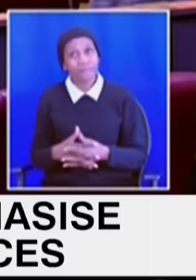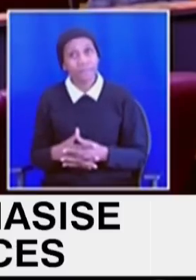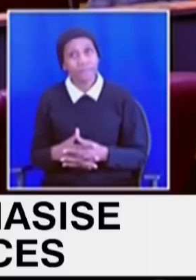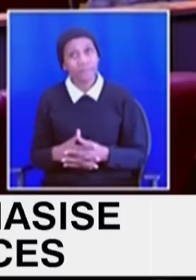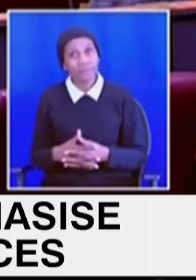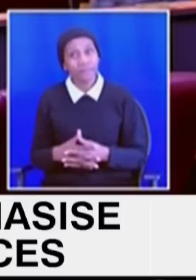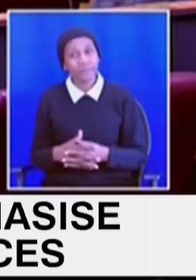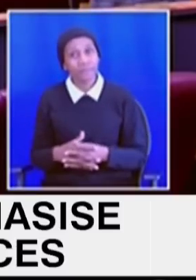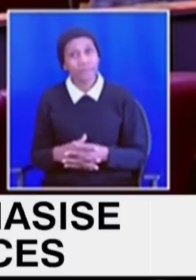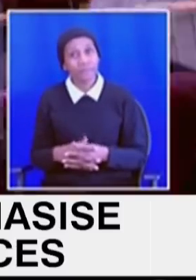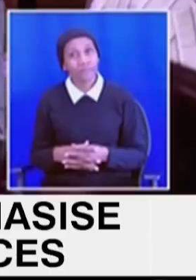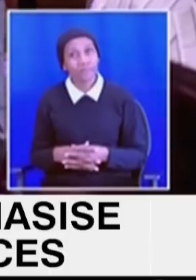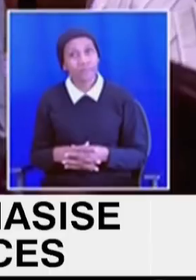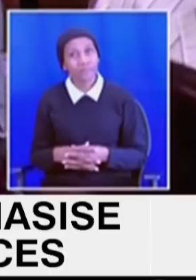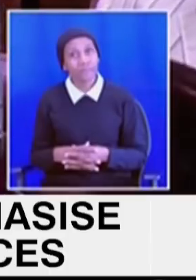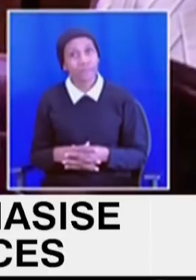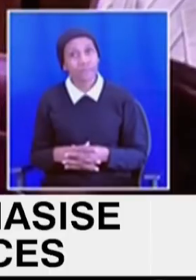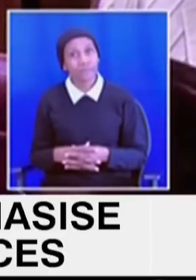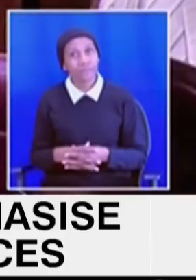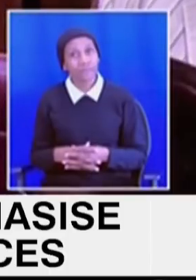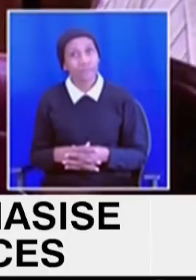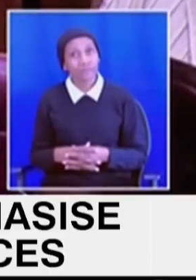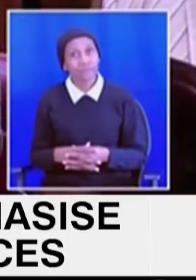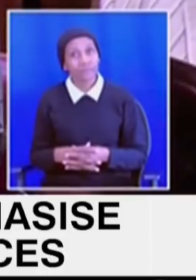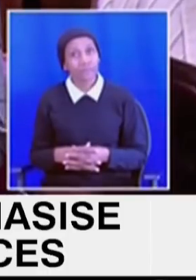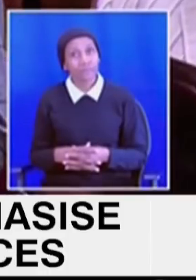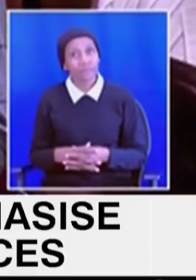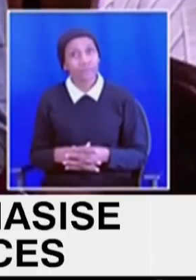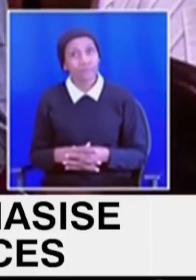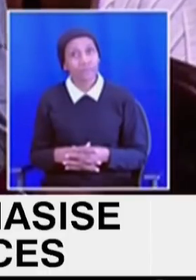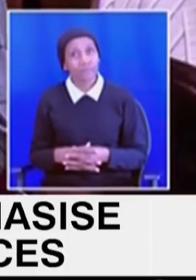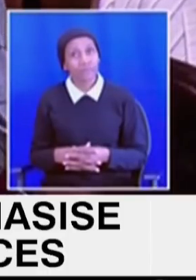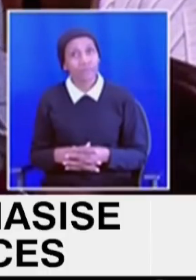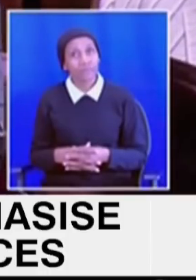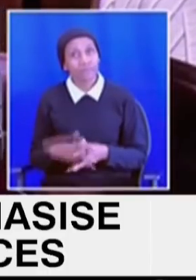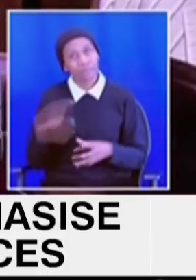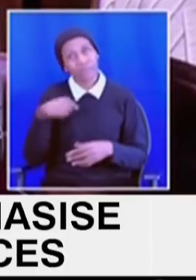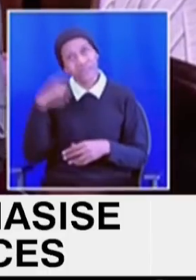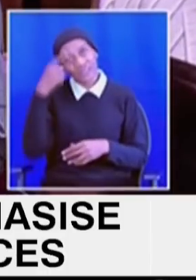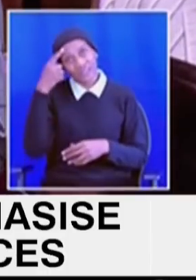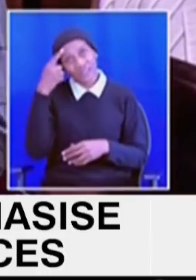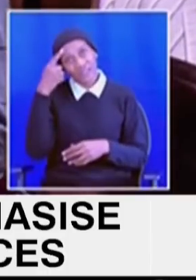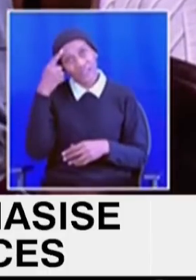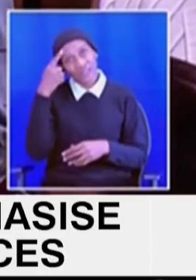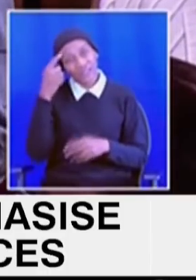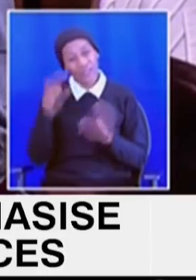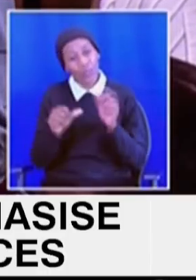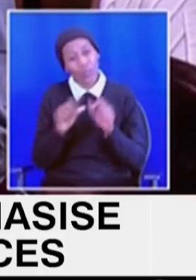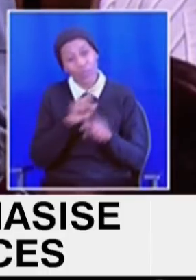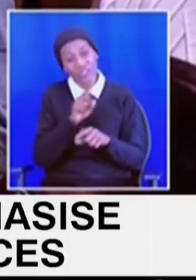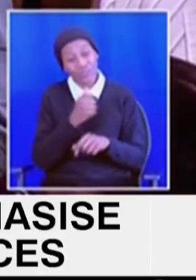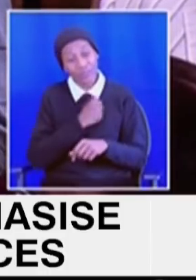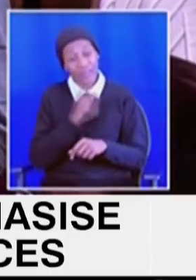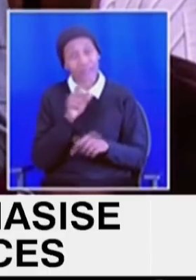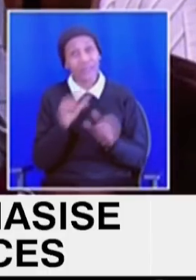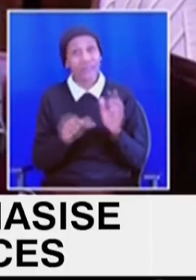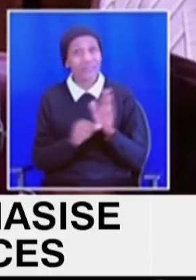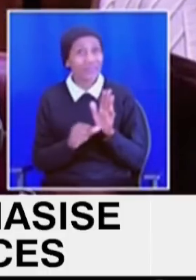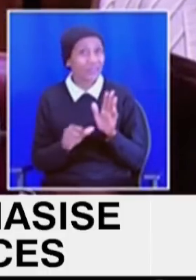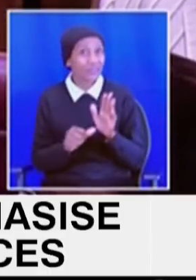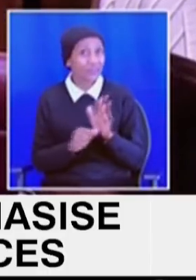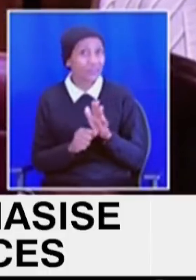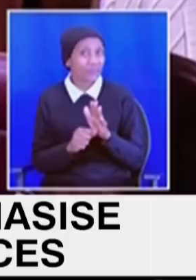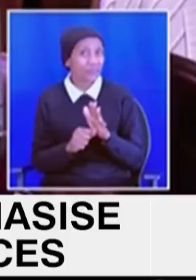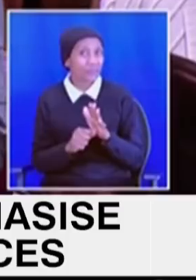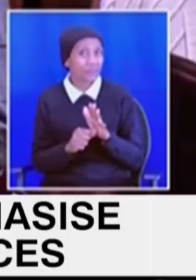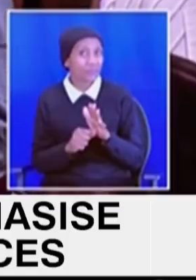your comprehensive response to this question. I think it's an important question, and Deputy President, this is